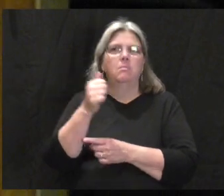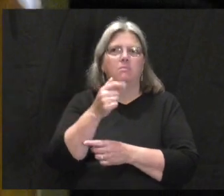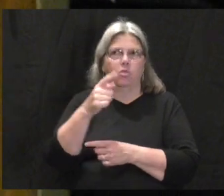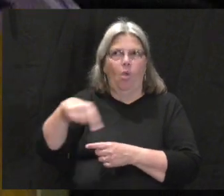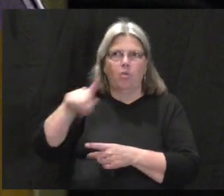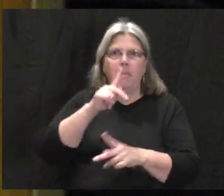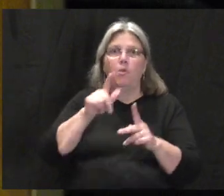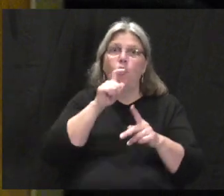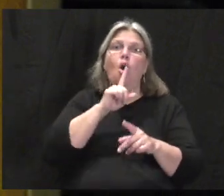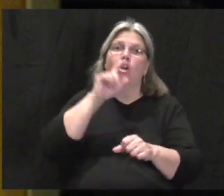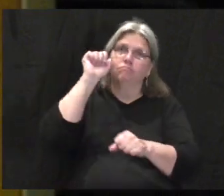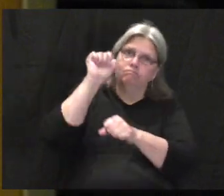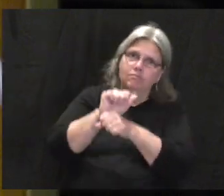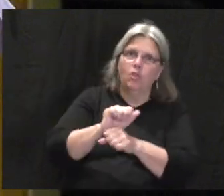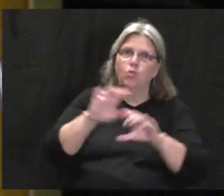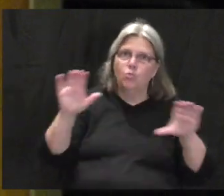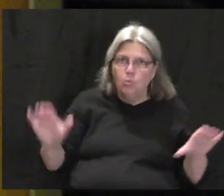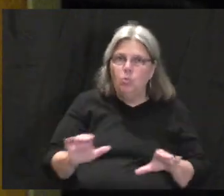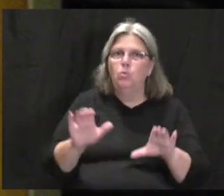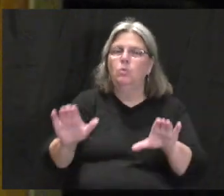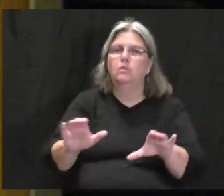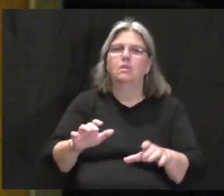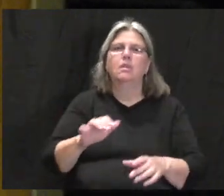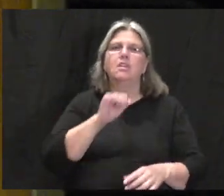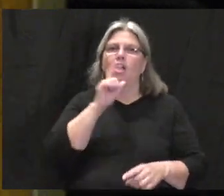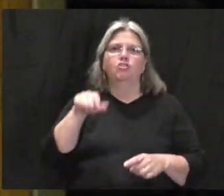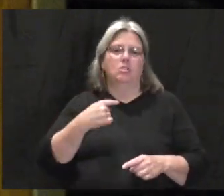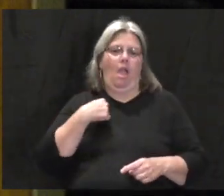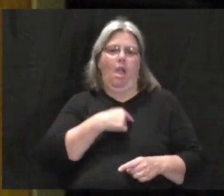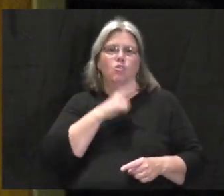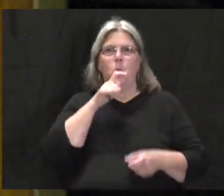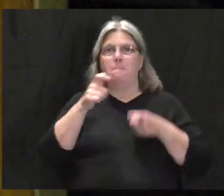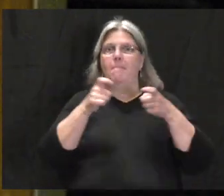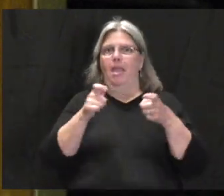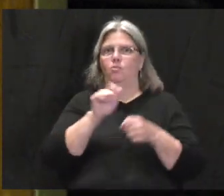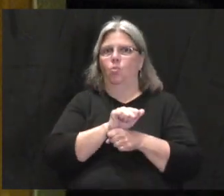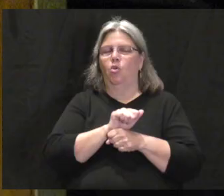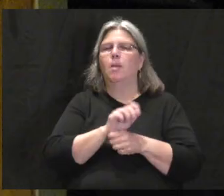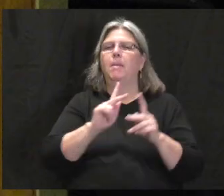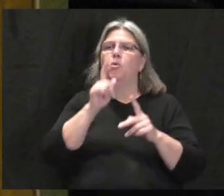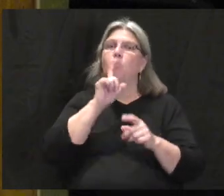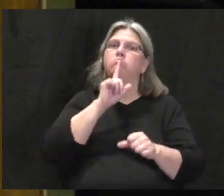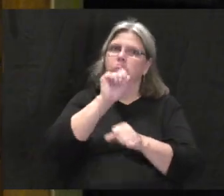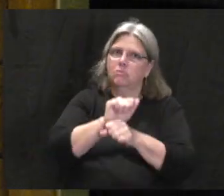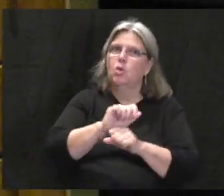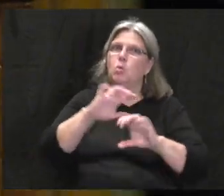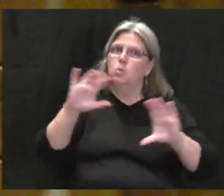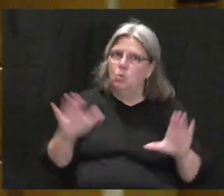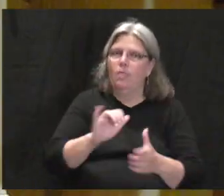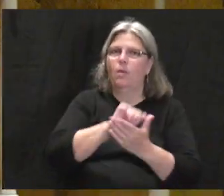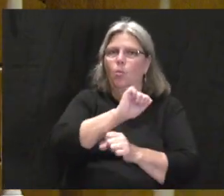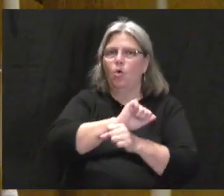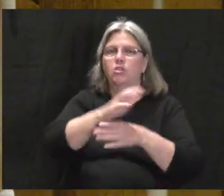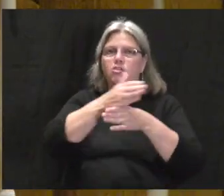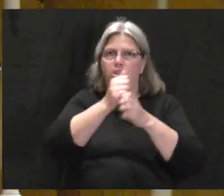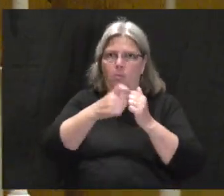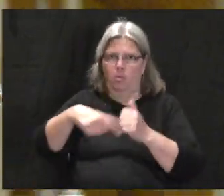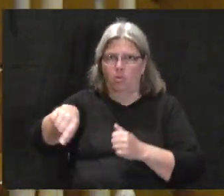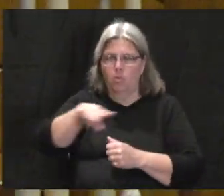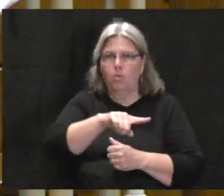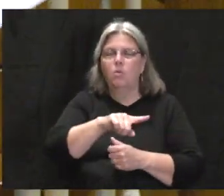just those of us who are kind of managing the work. We've asked some people that are doing the work to be here tonight to kind of share with you so that you have